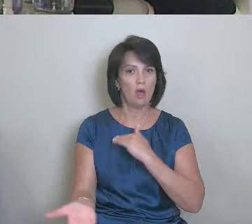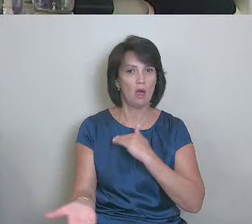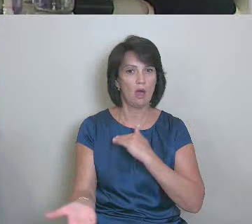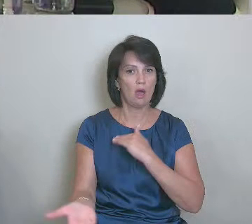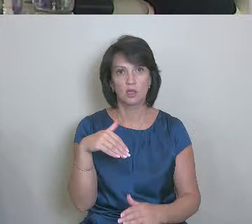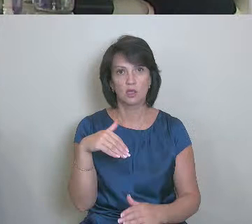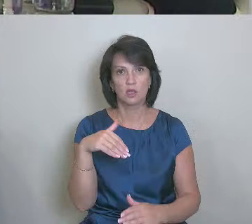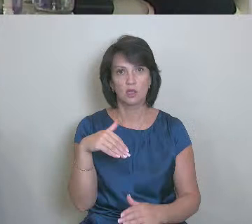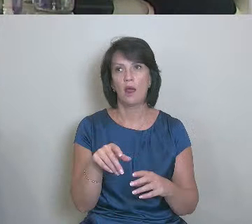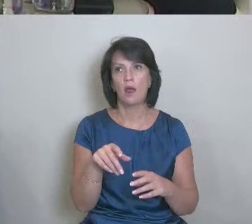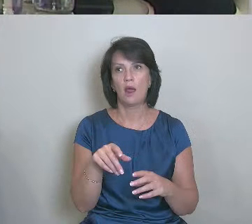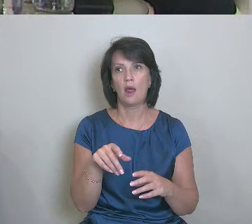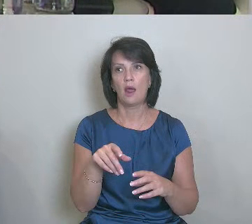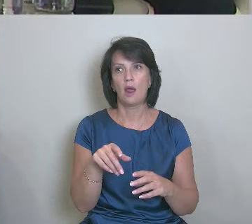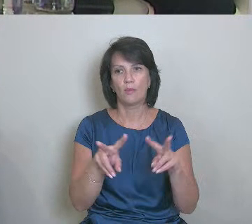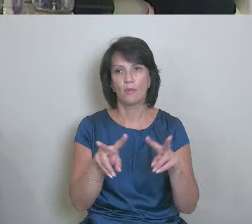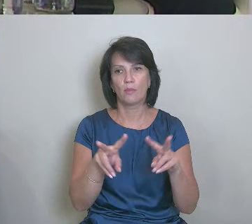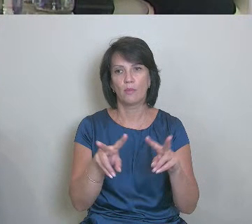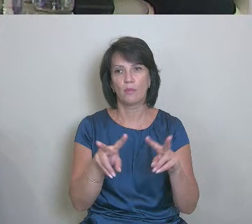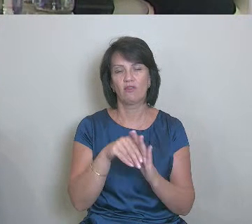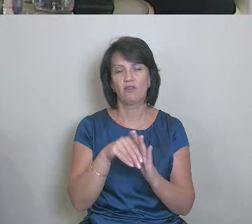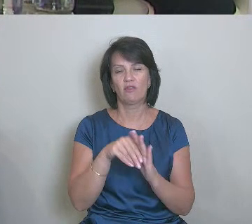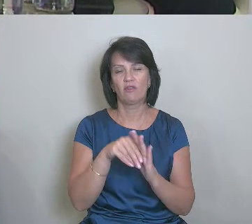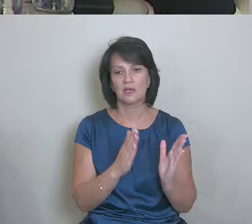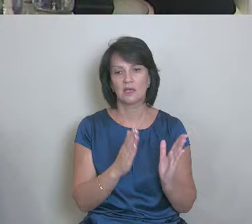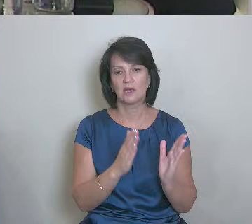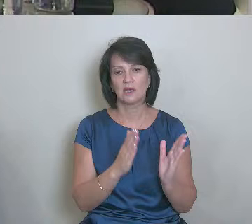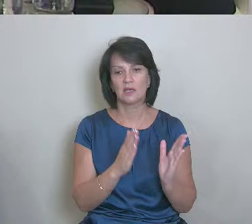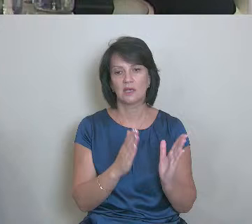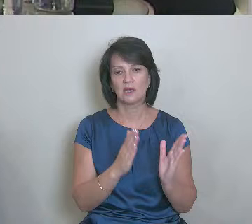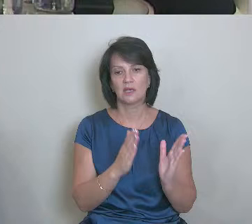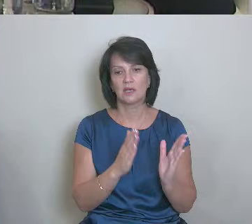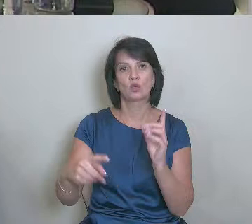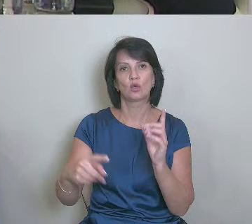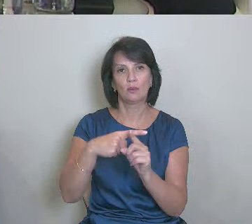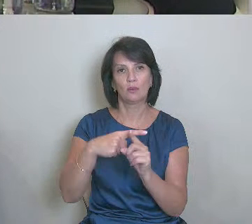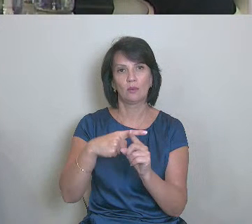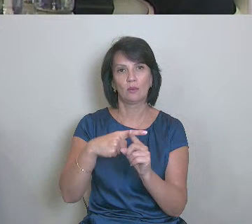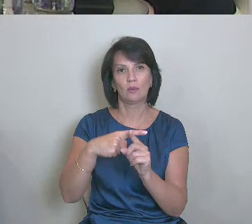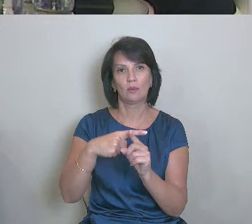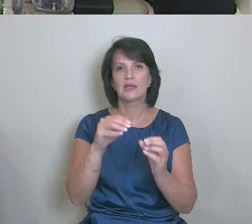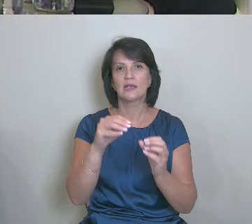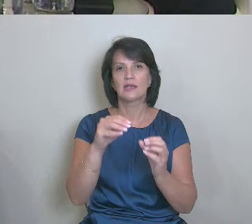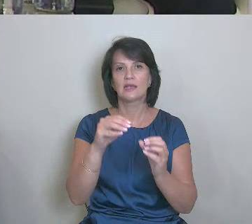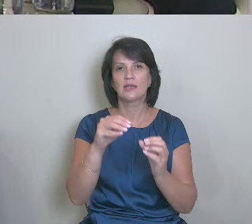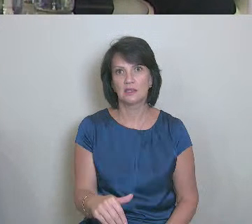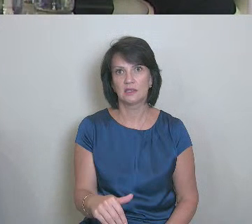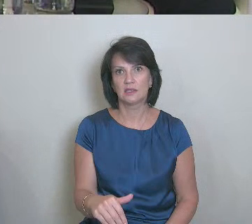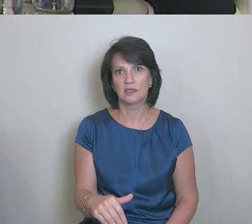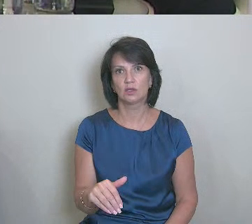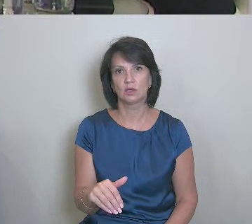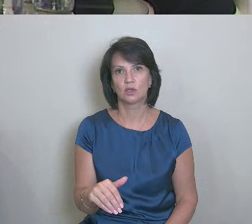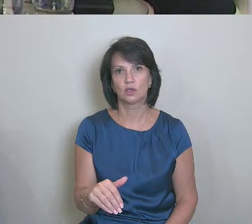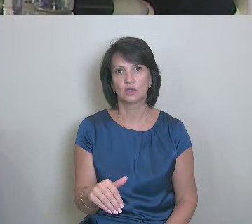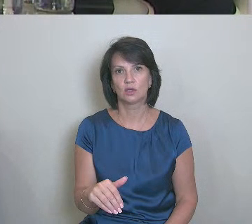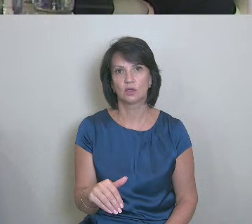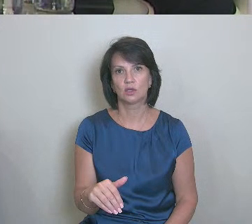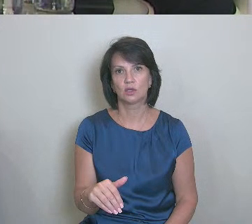Well, previously, the proportional system was 90 plus, so now it's 10,000